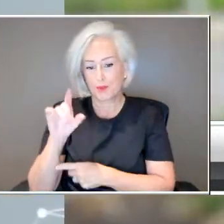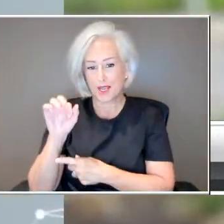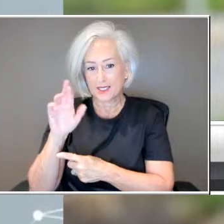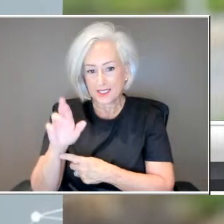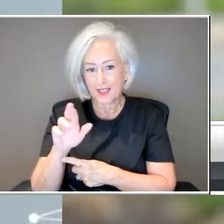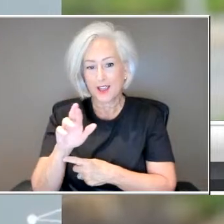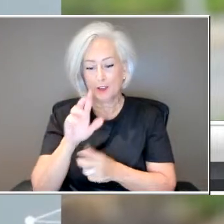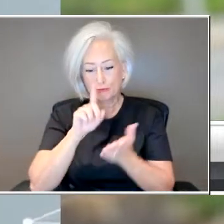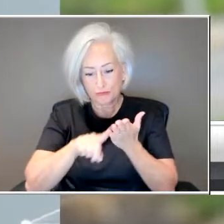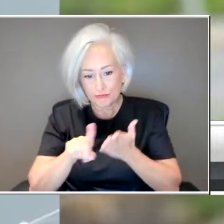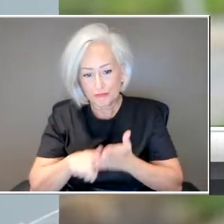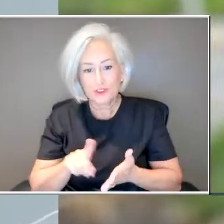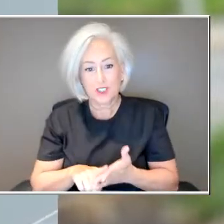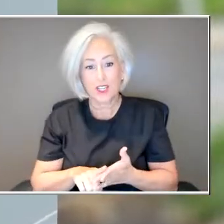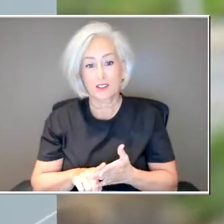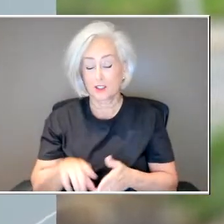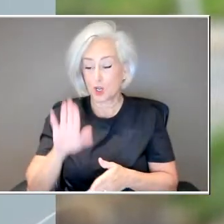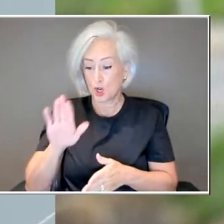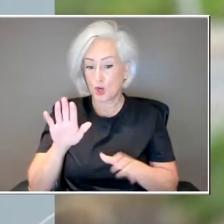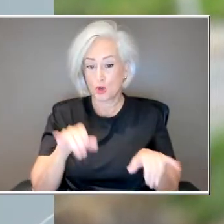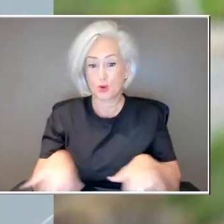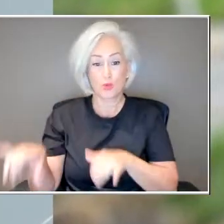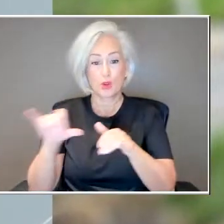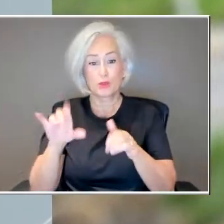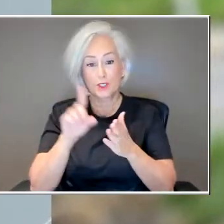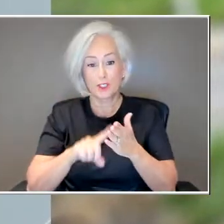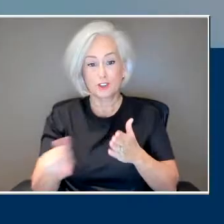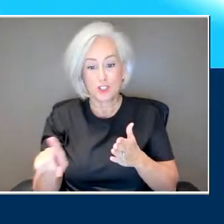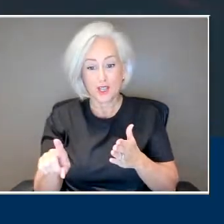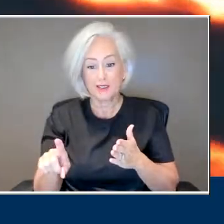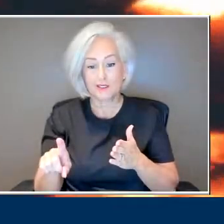was anything but. Her remarkable story just ahead.